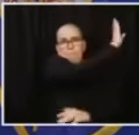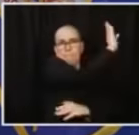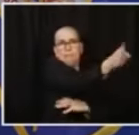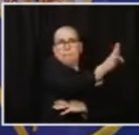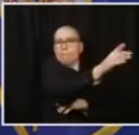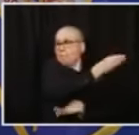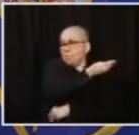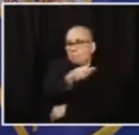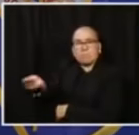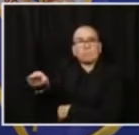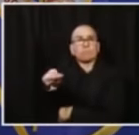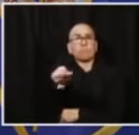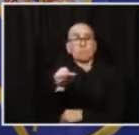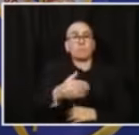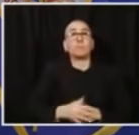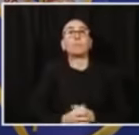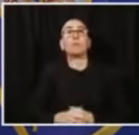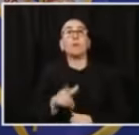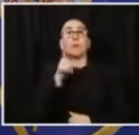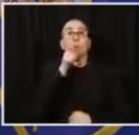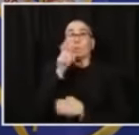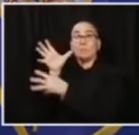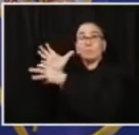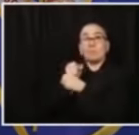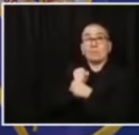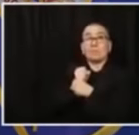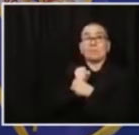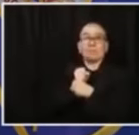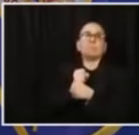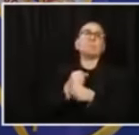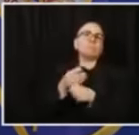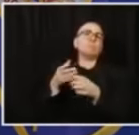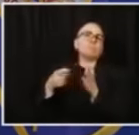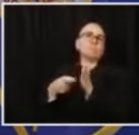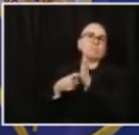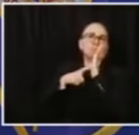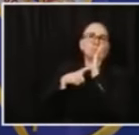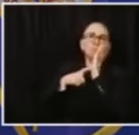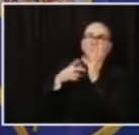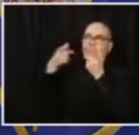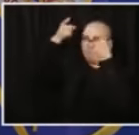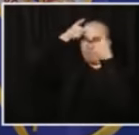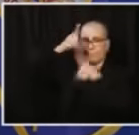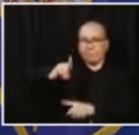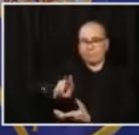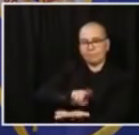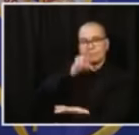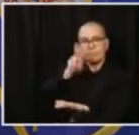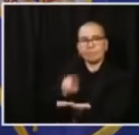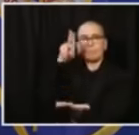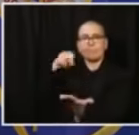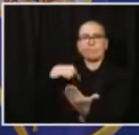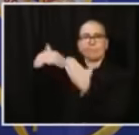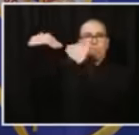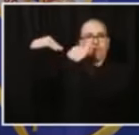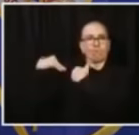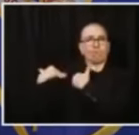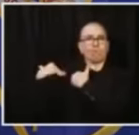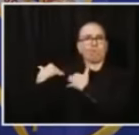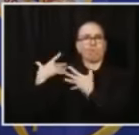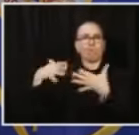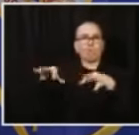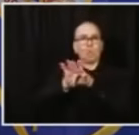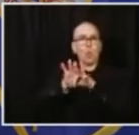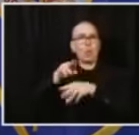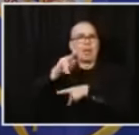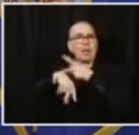That's a federal government requirement. And we're making sure that we have a variety of different types of providers. So pharmacists,